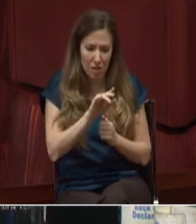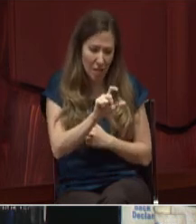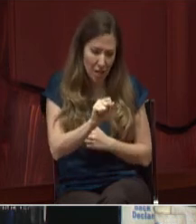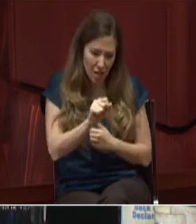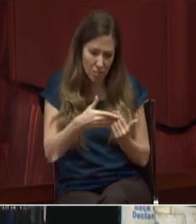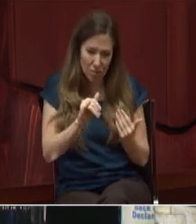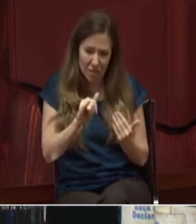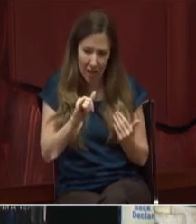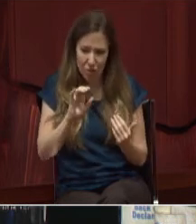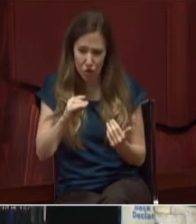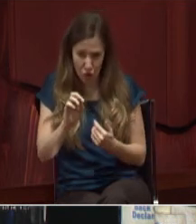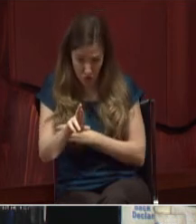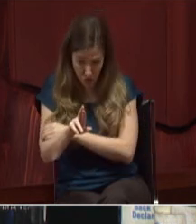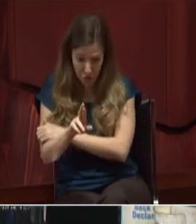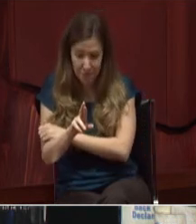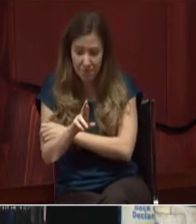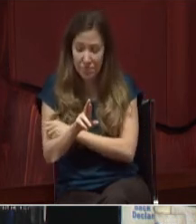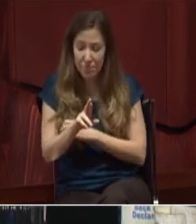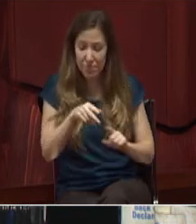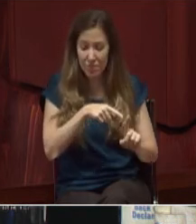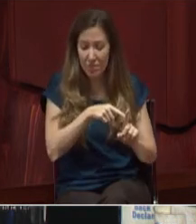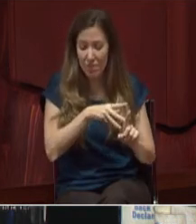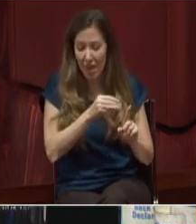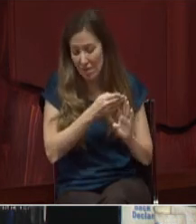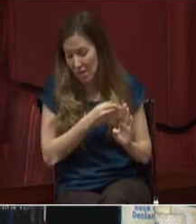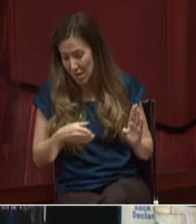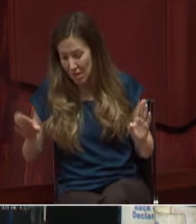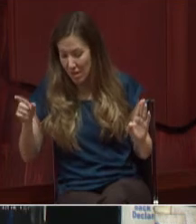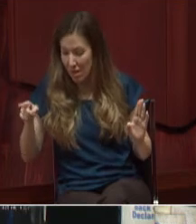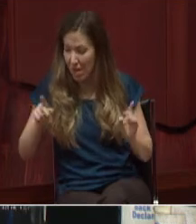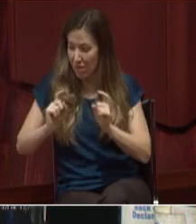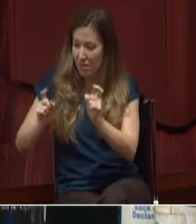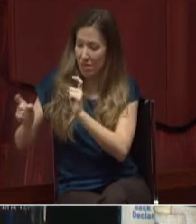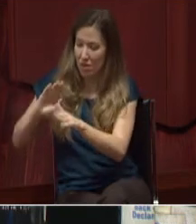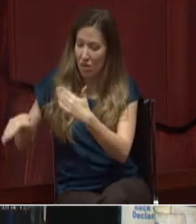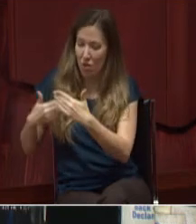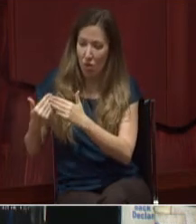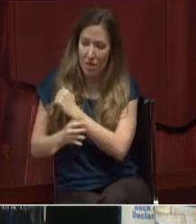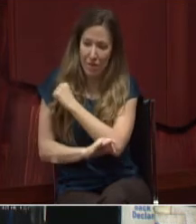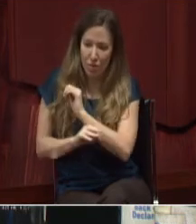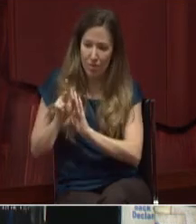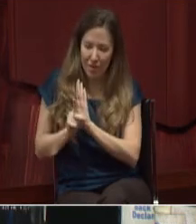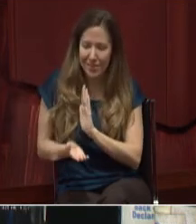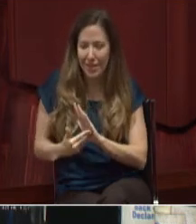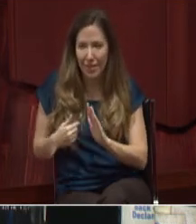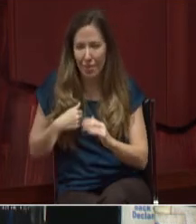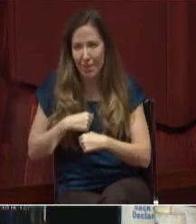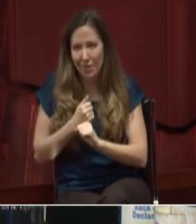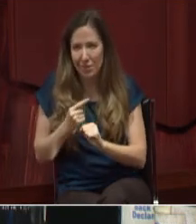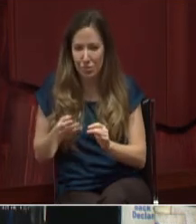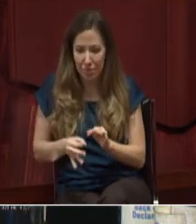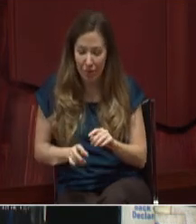to be, and the other extreme of delegating all your foreign policy, I'm simplifying now, to someone